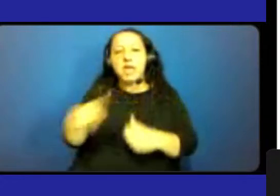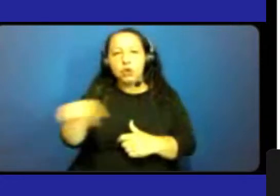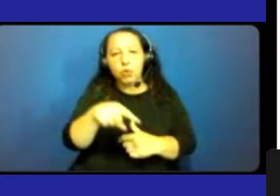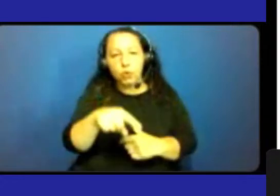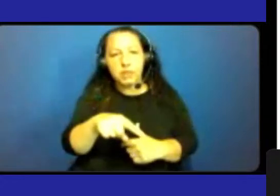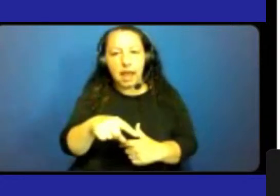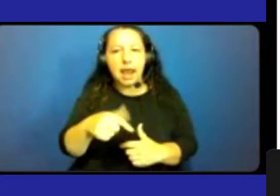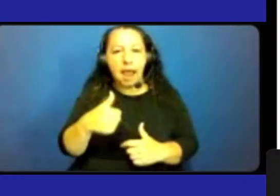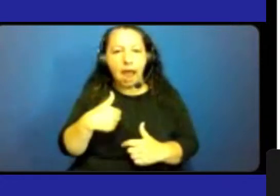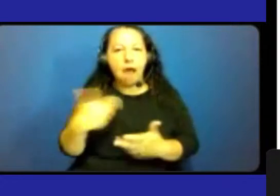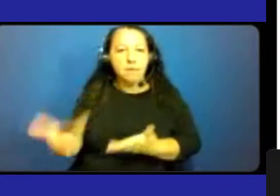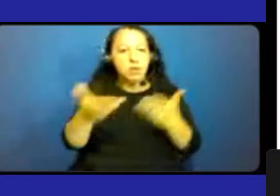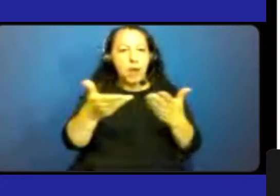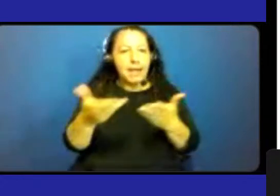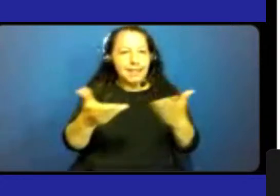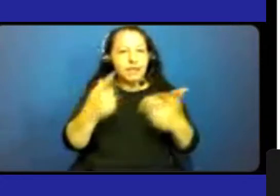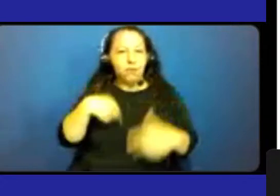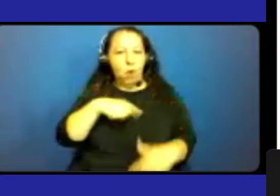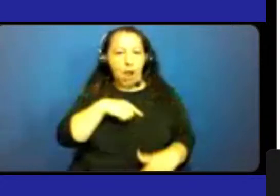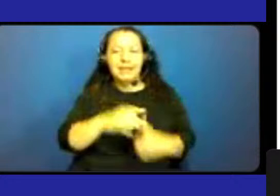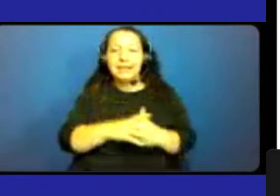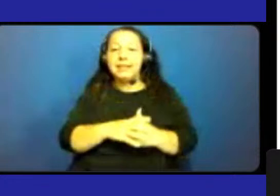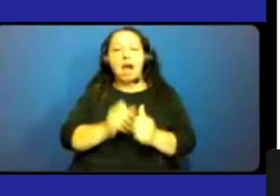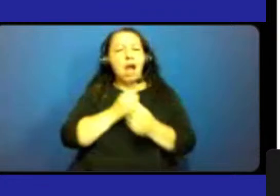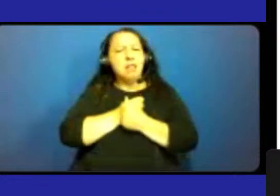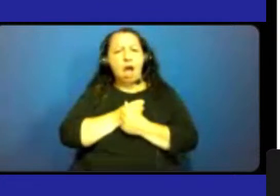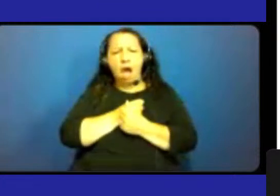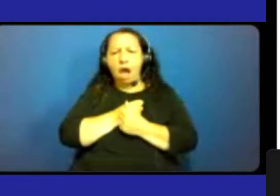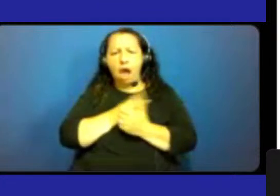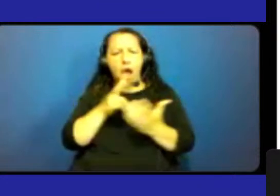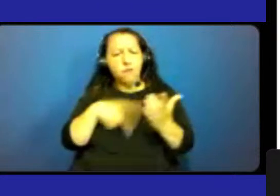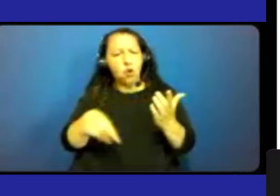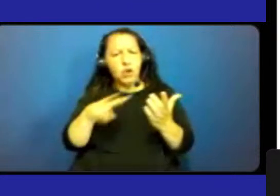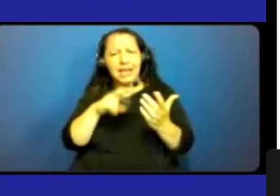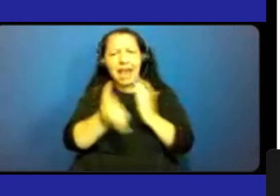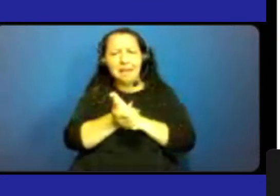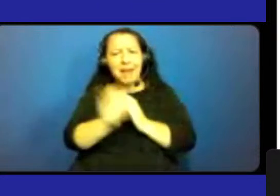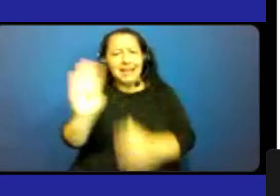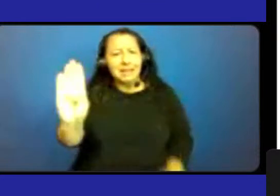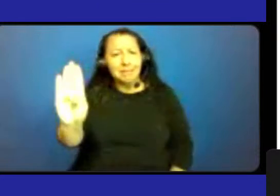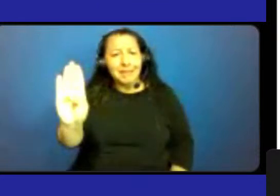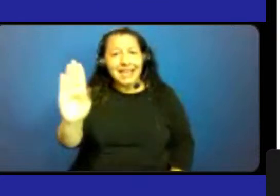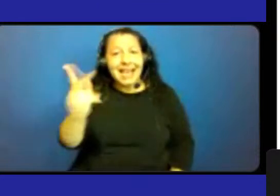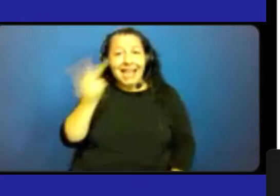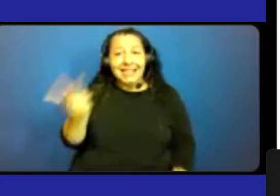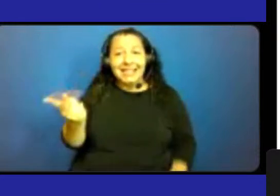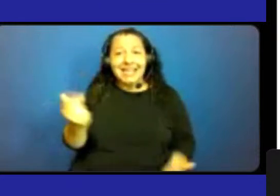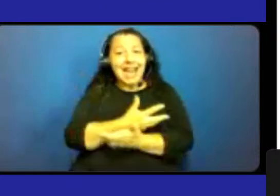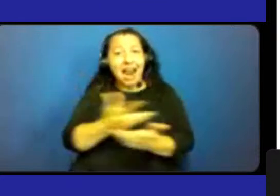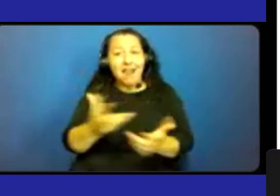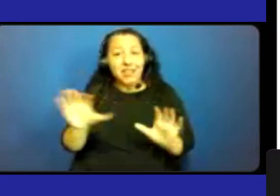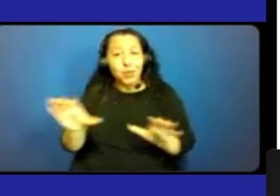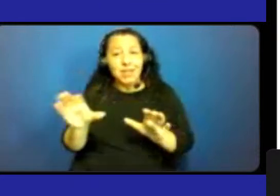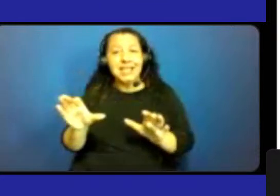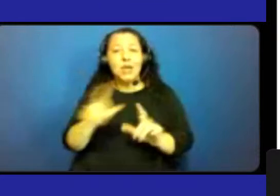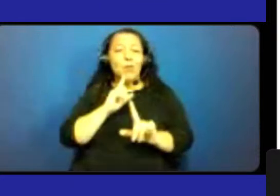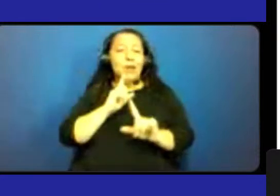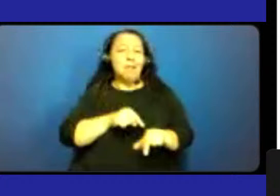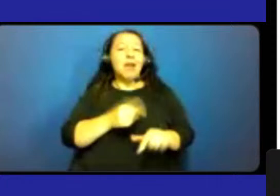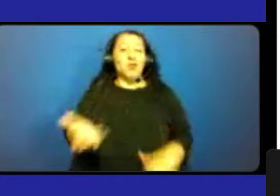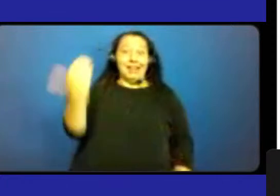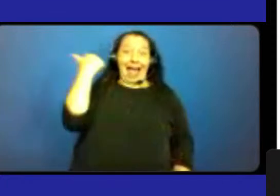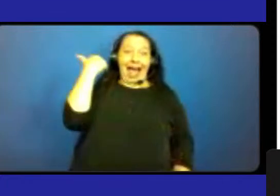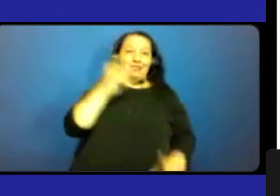have raised. I loved looking at Appendix B and seeing everything we did in response to the last